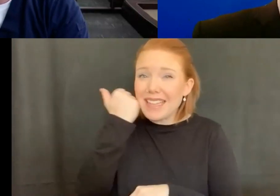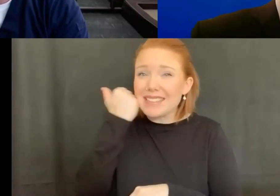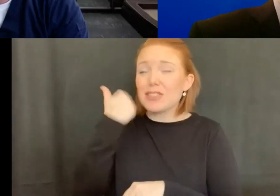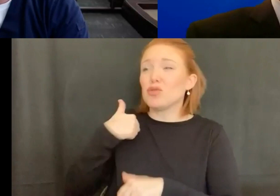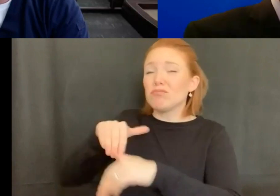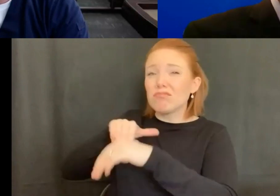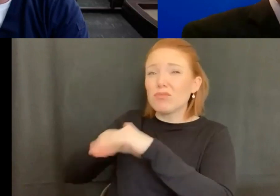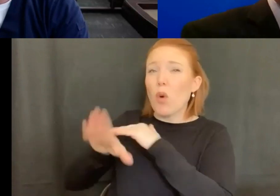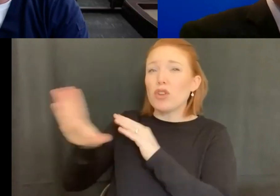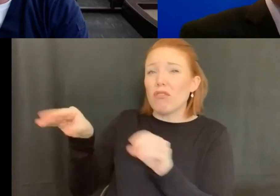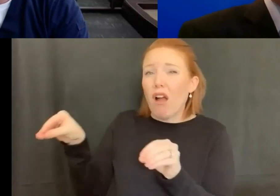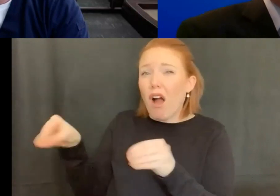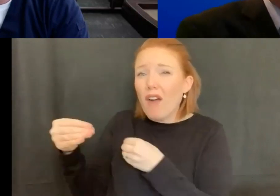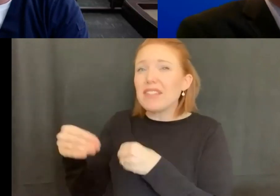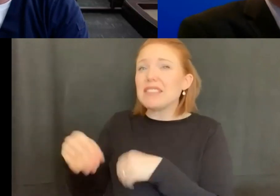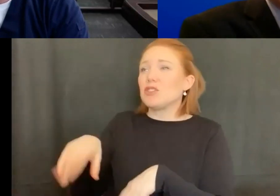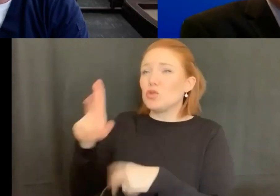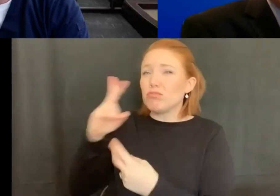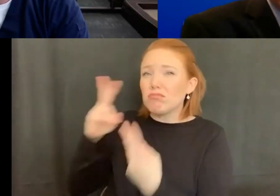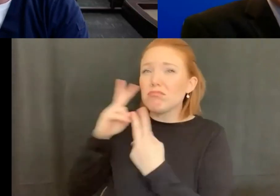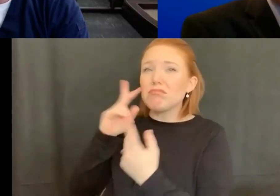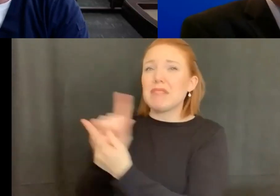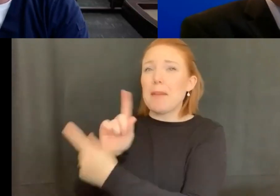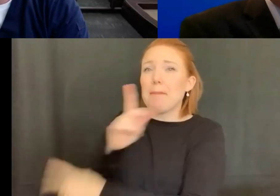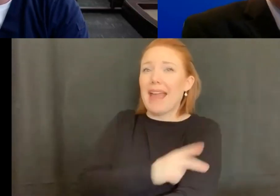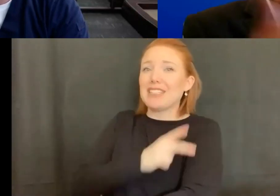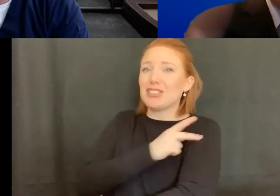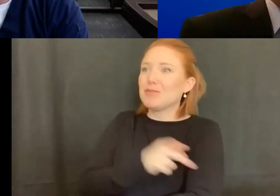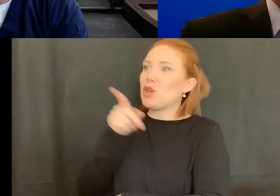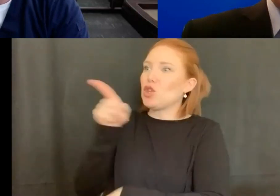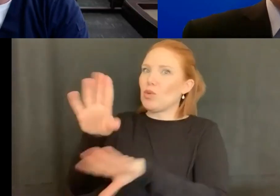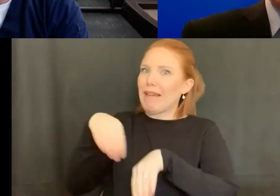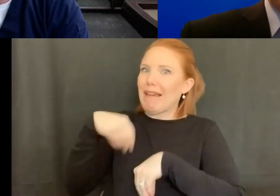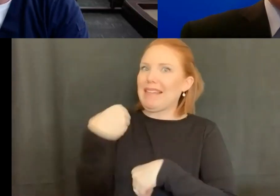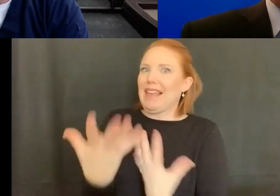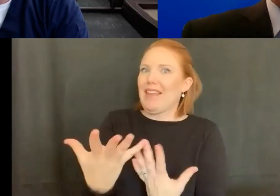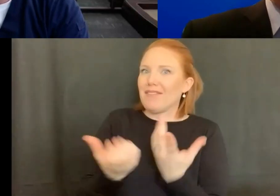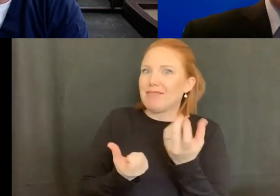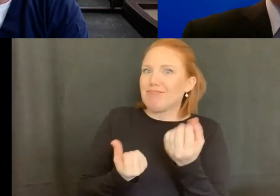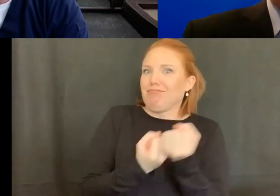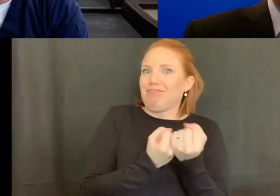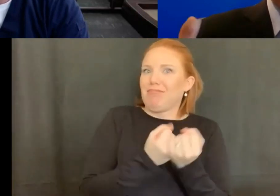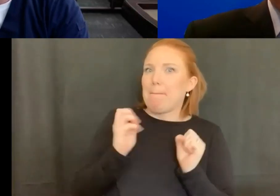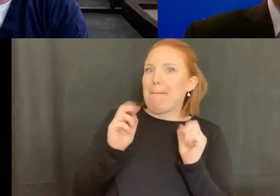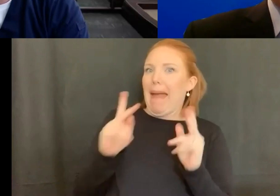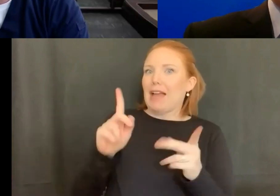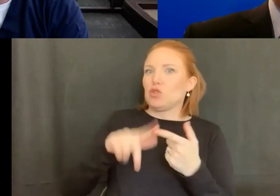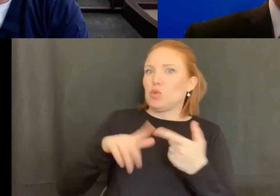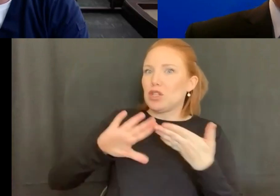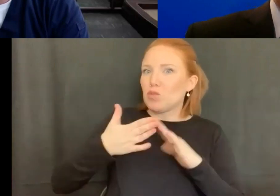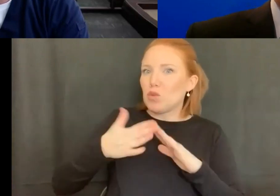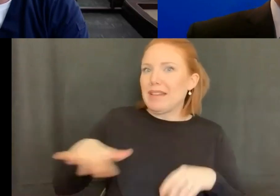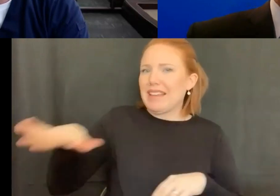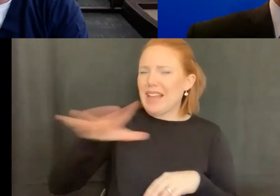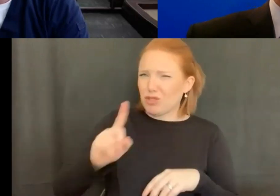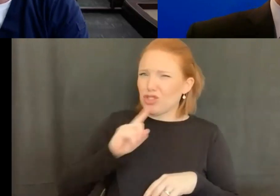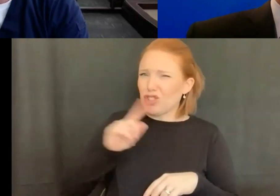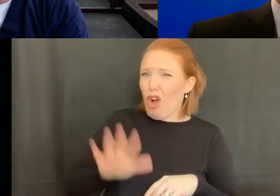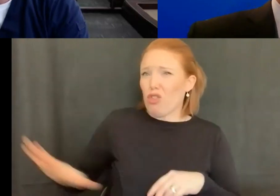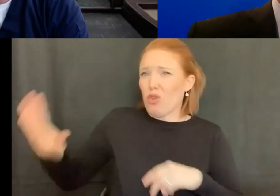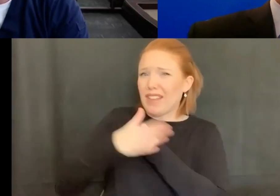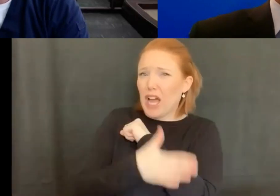see patients, but there's opportunity to give back in the community, probably in any community around the country. I have to think these types of programs go